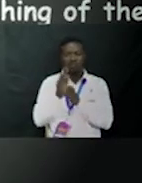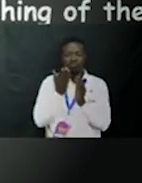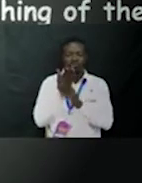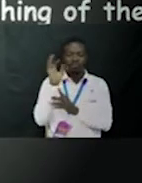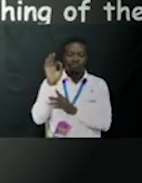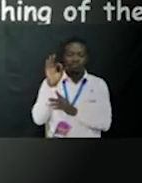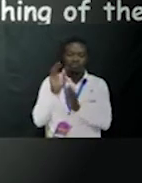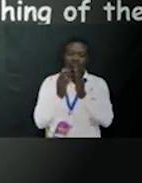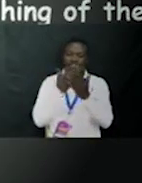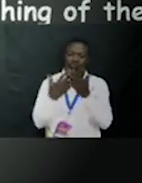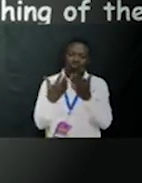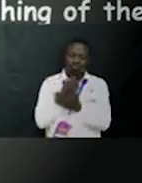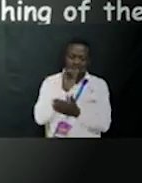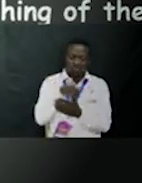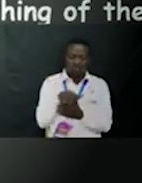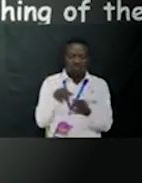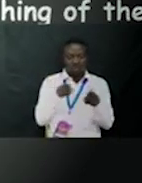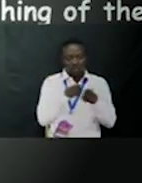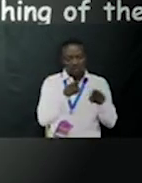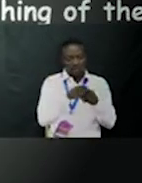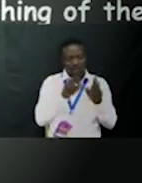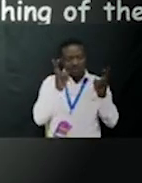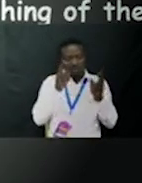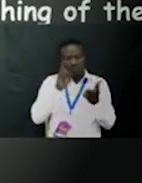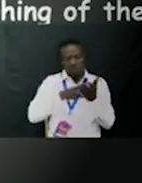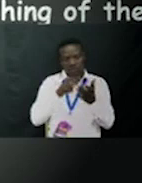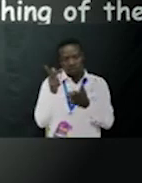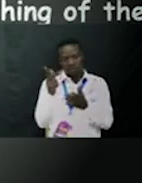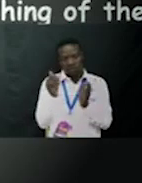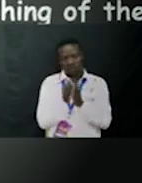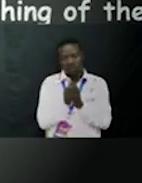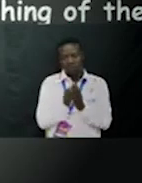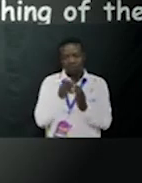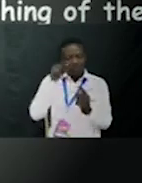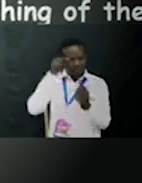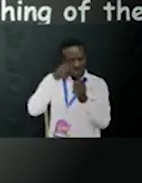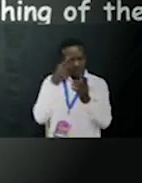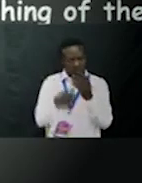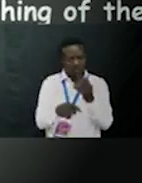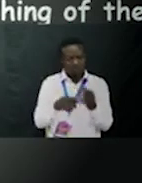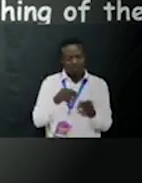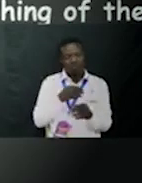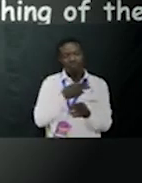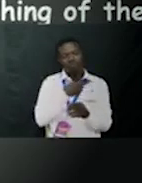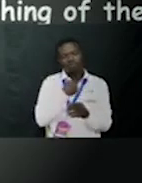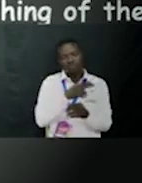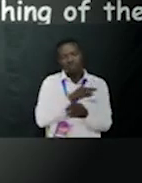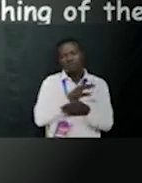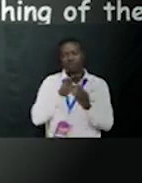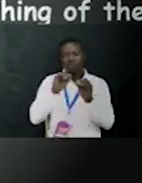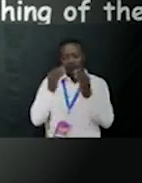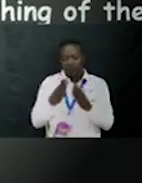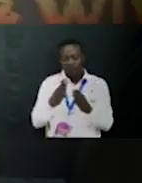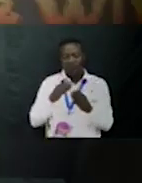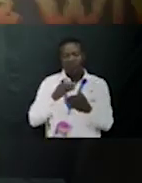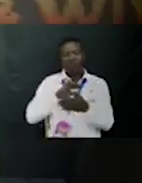news. Likewise, the theme for 2023 is aimed at ministers, officers, and every individual in the